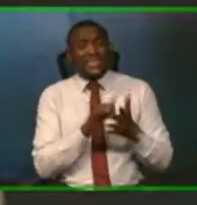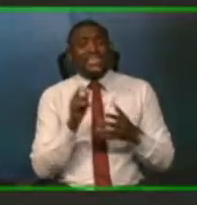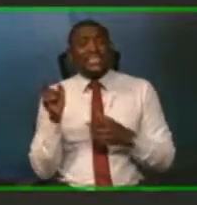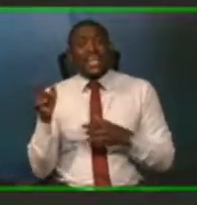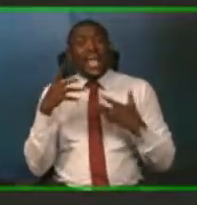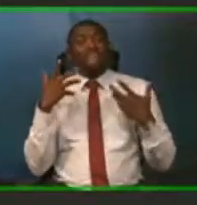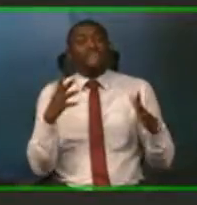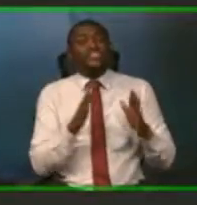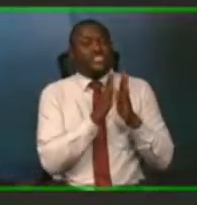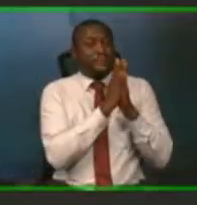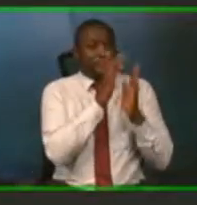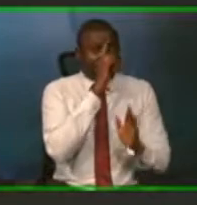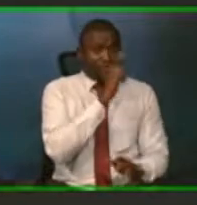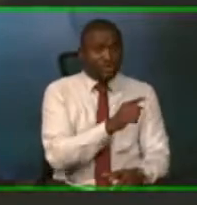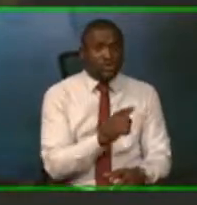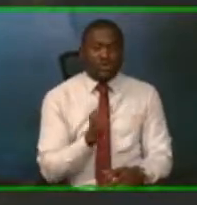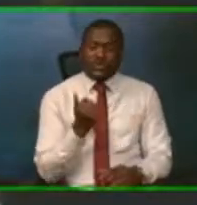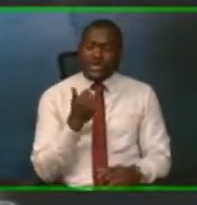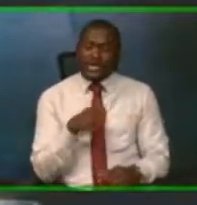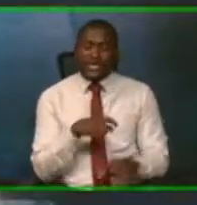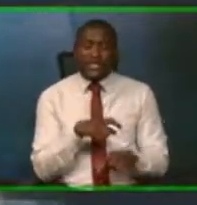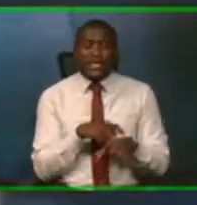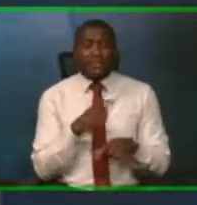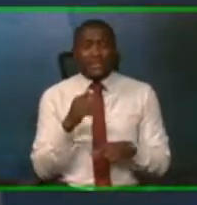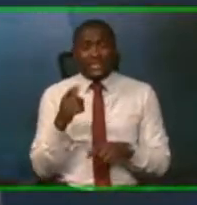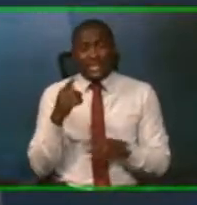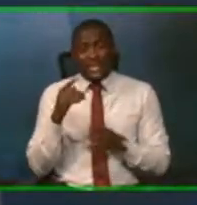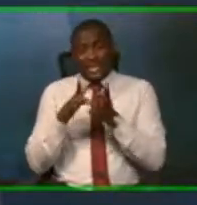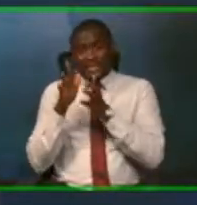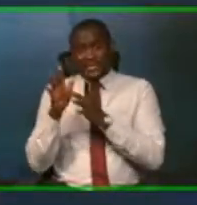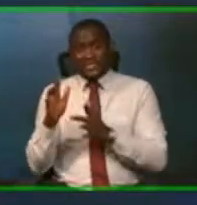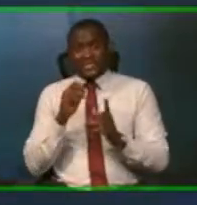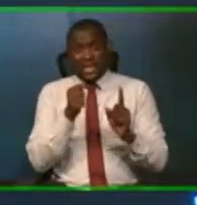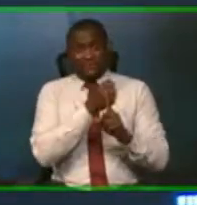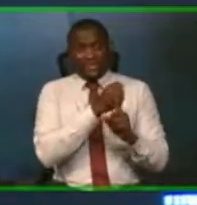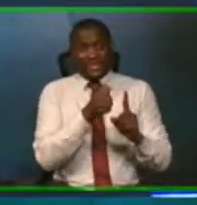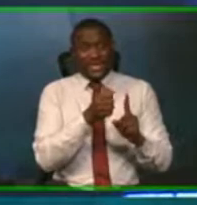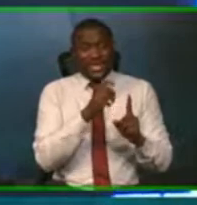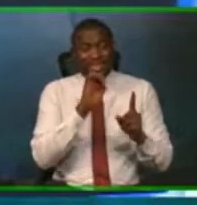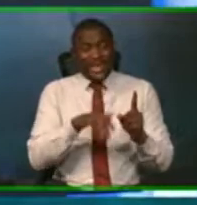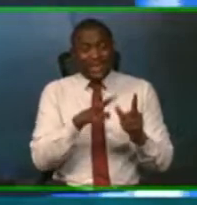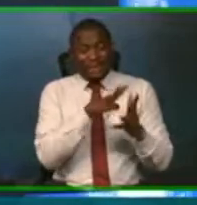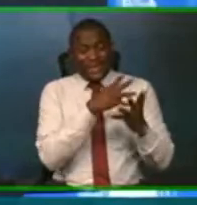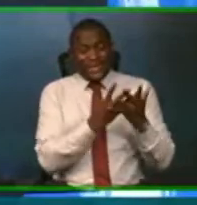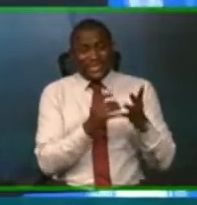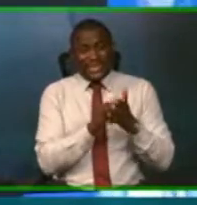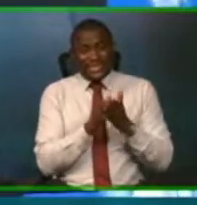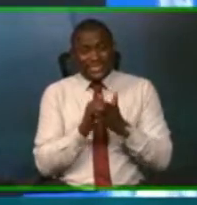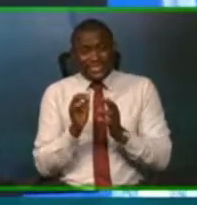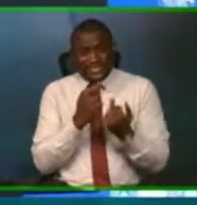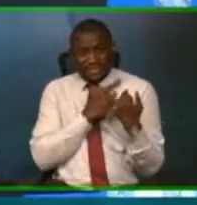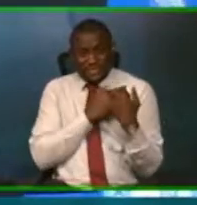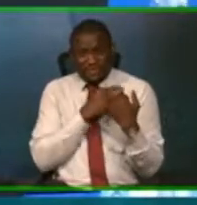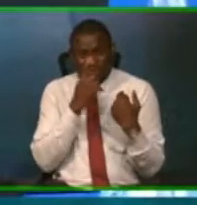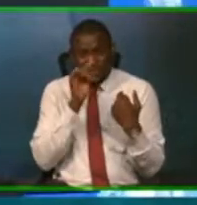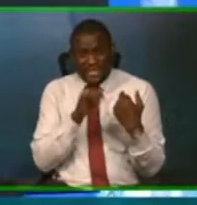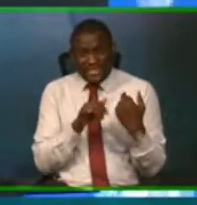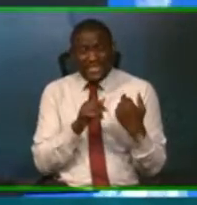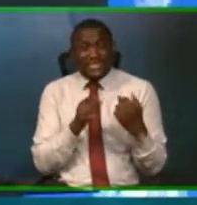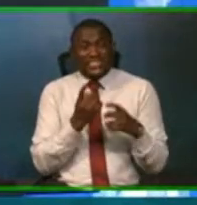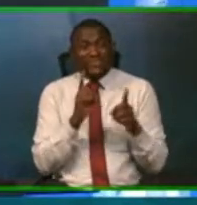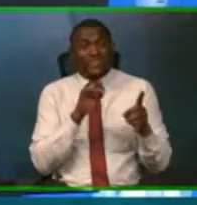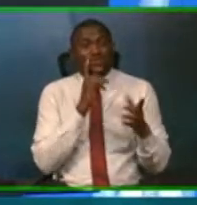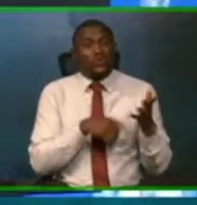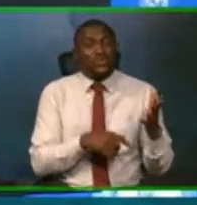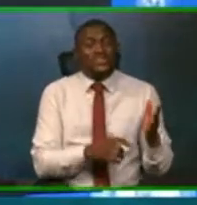So every time believers are afflicted, the pattern that is responsible, connected to that deliverance, is prayer.